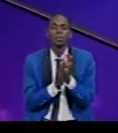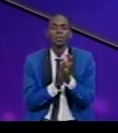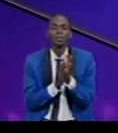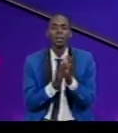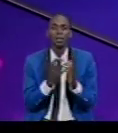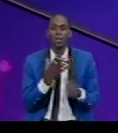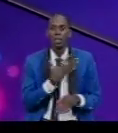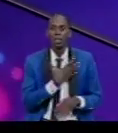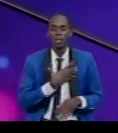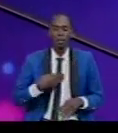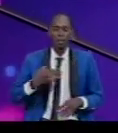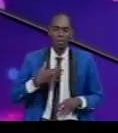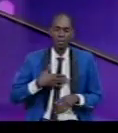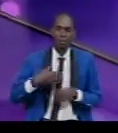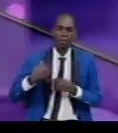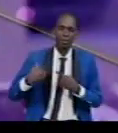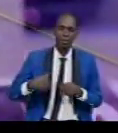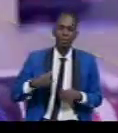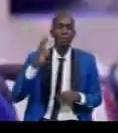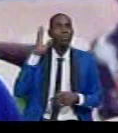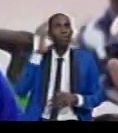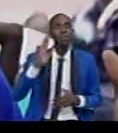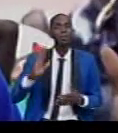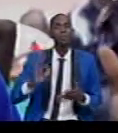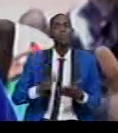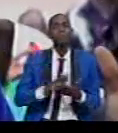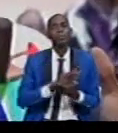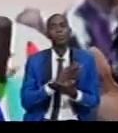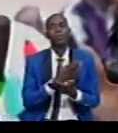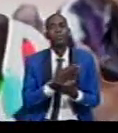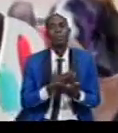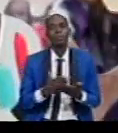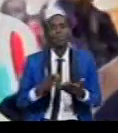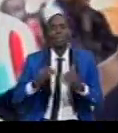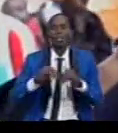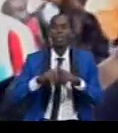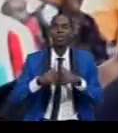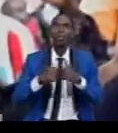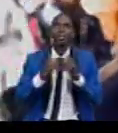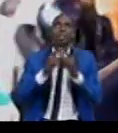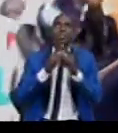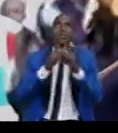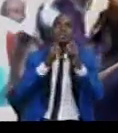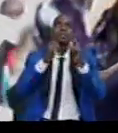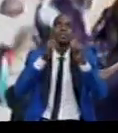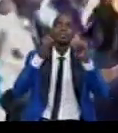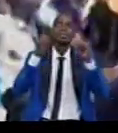praise. In my heart will see how